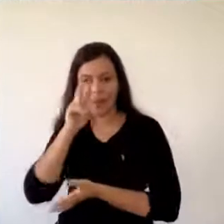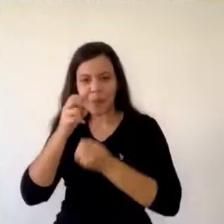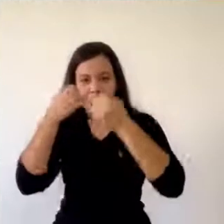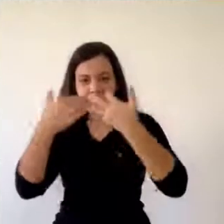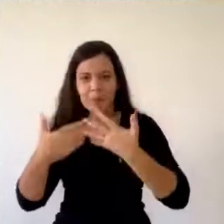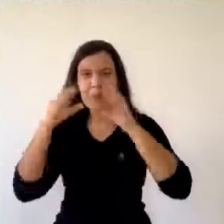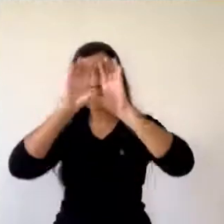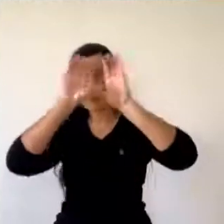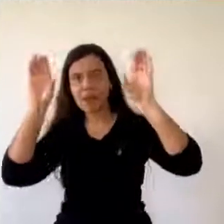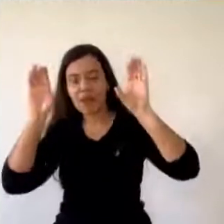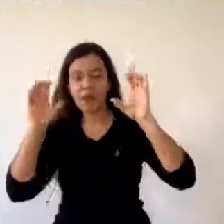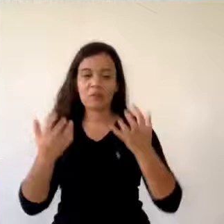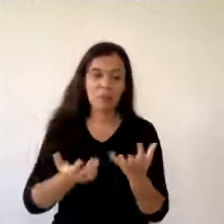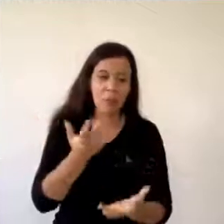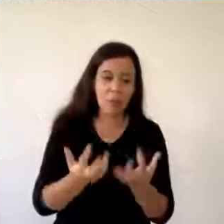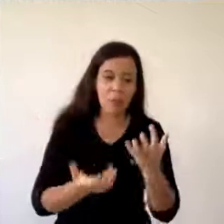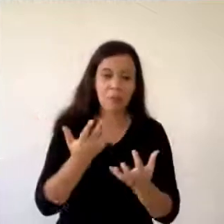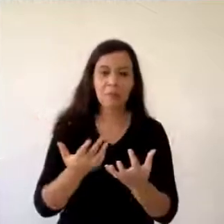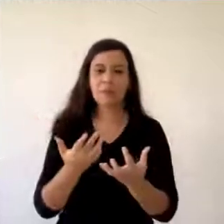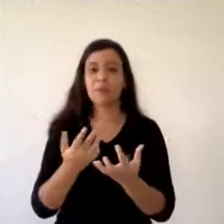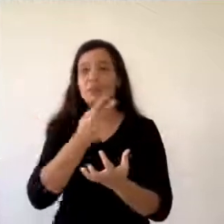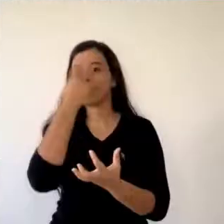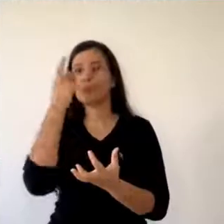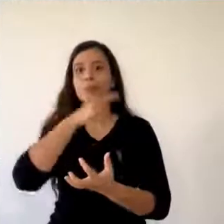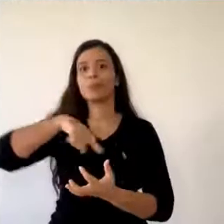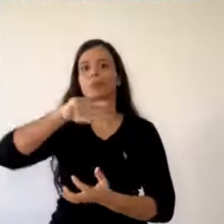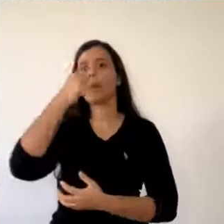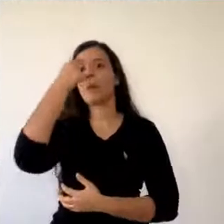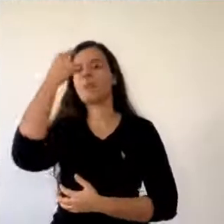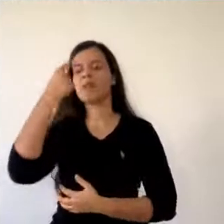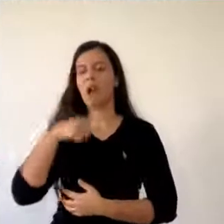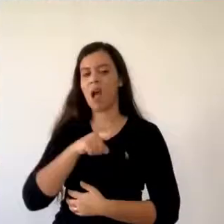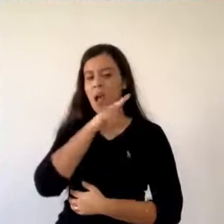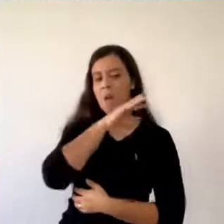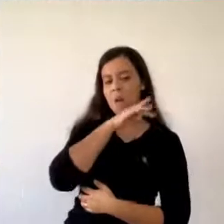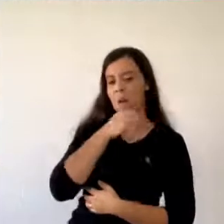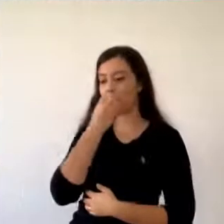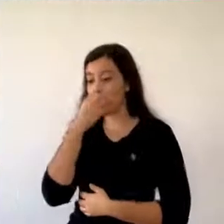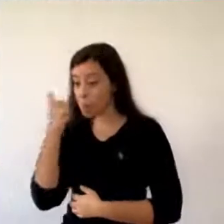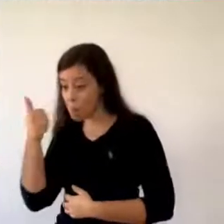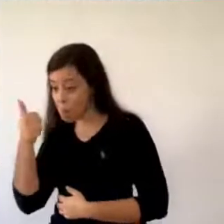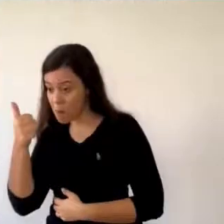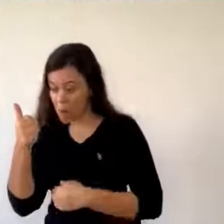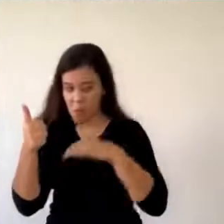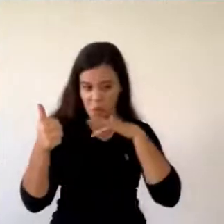the old and the bubbles and the right and the wrong